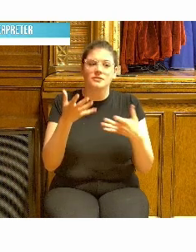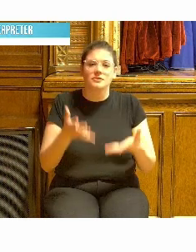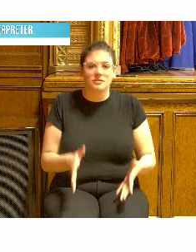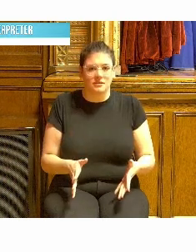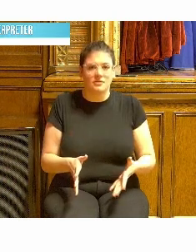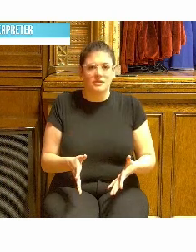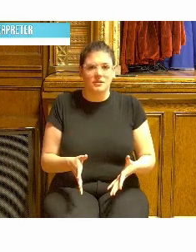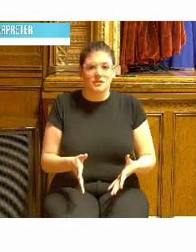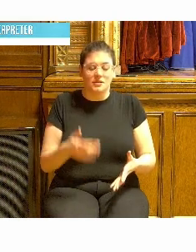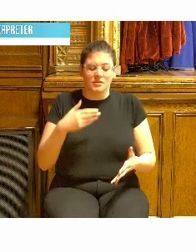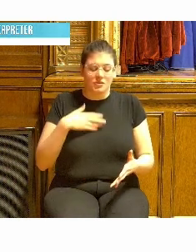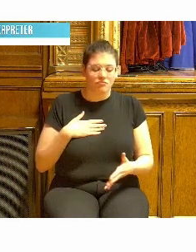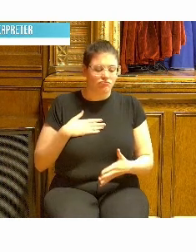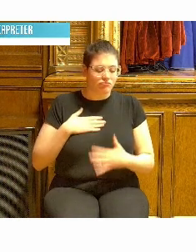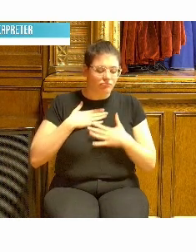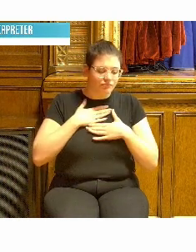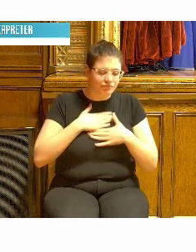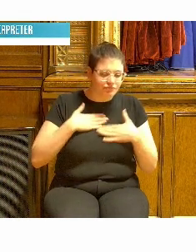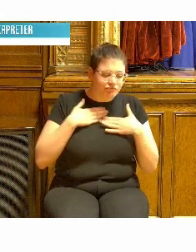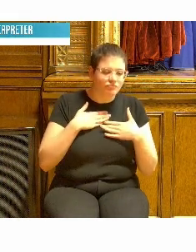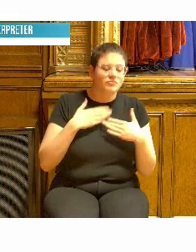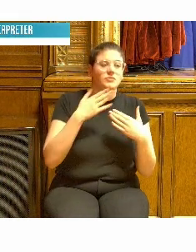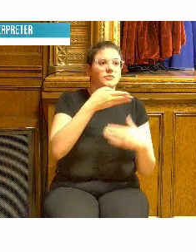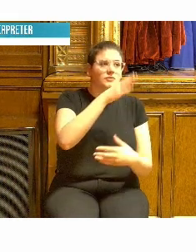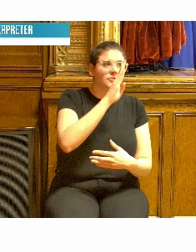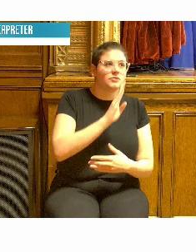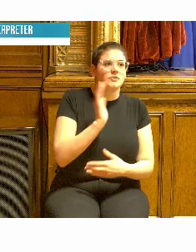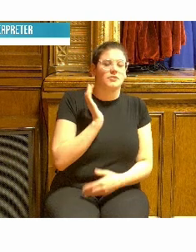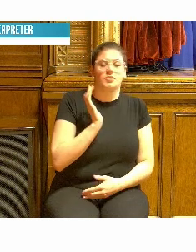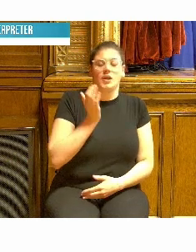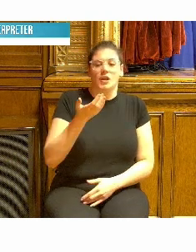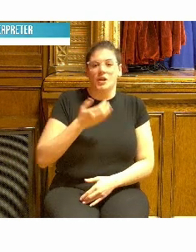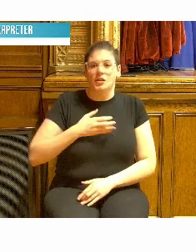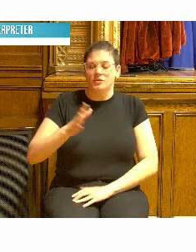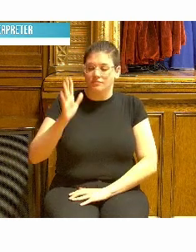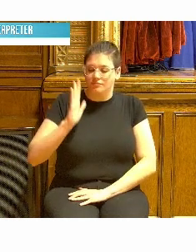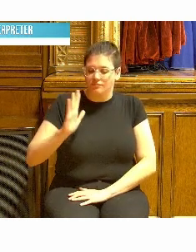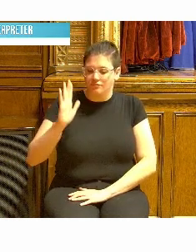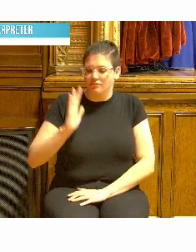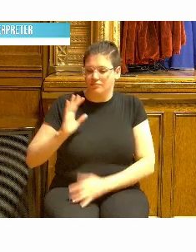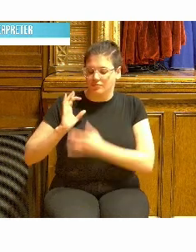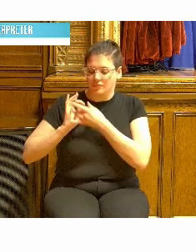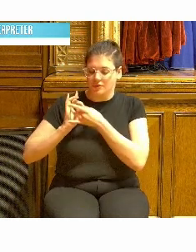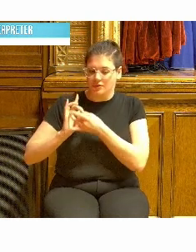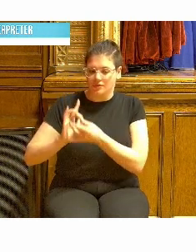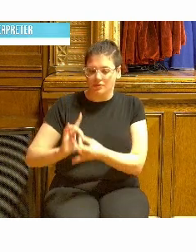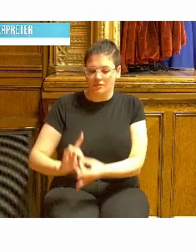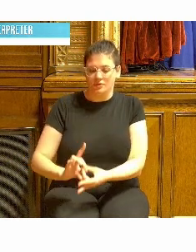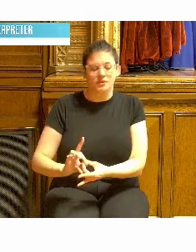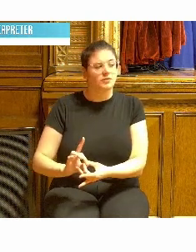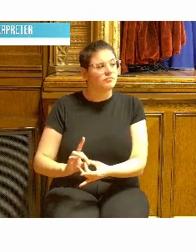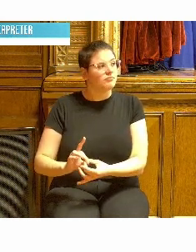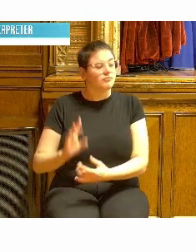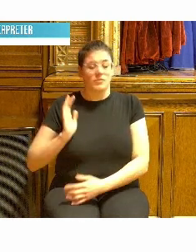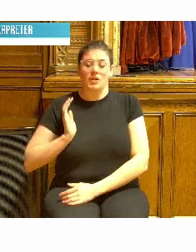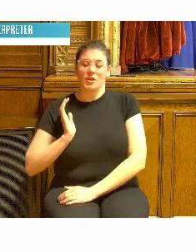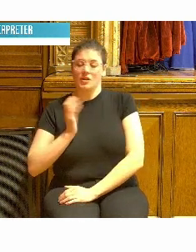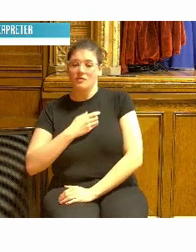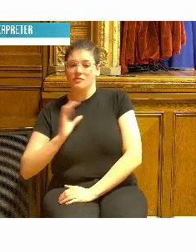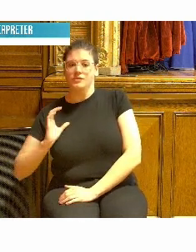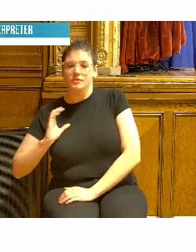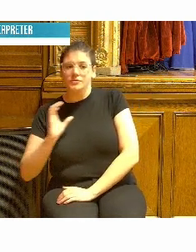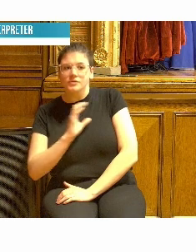ancestors, I'm grateful to the commissioners for the work that you're doing. It's very necessary. We